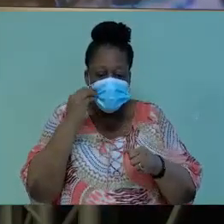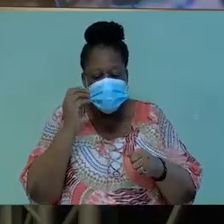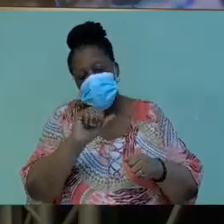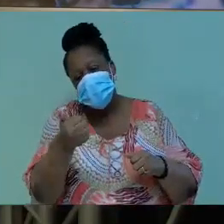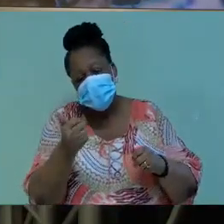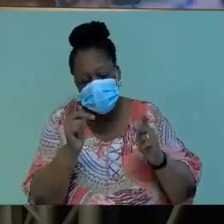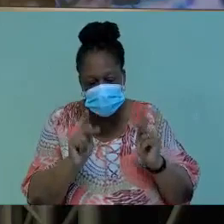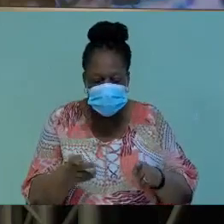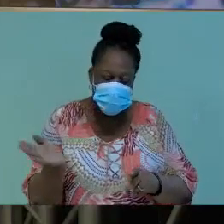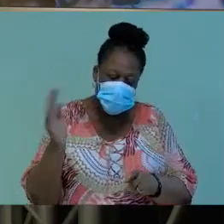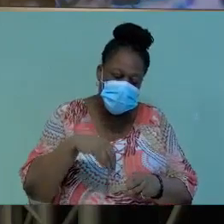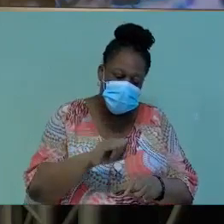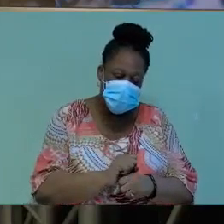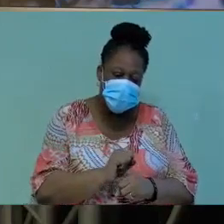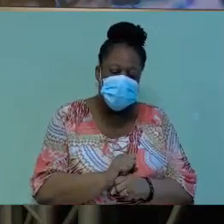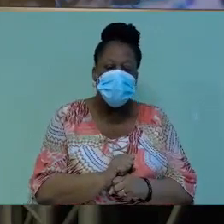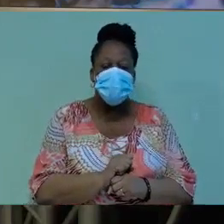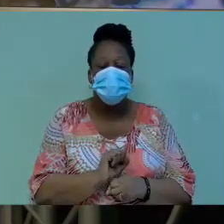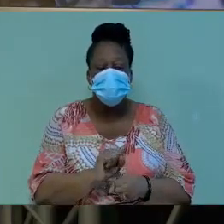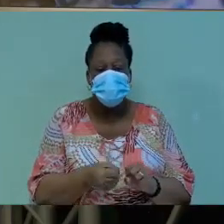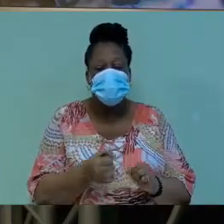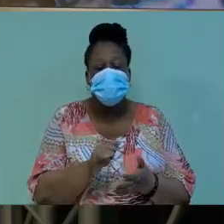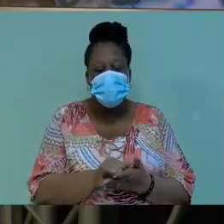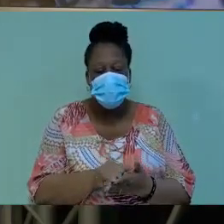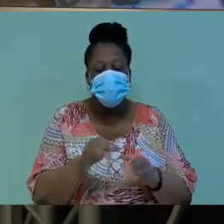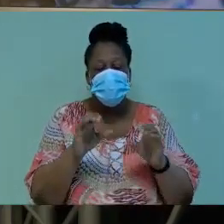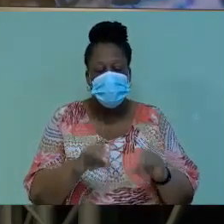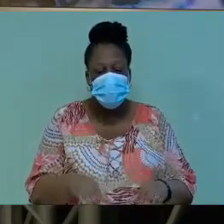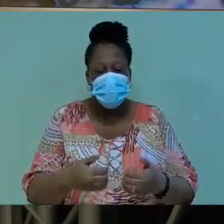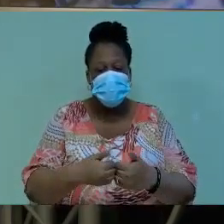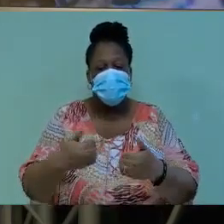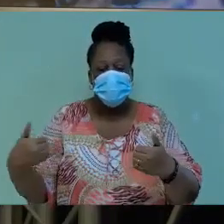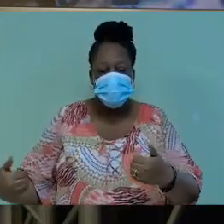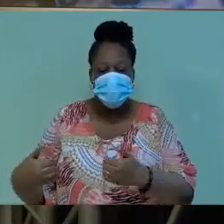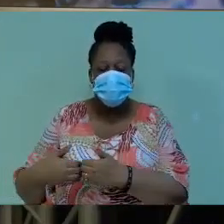facilities for the conducting of work from their homes.